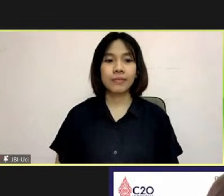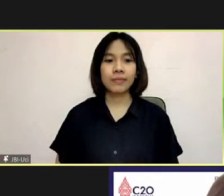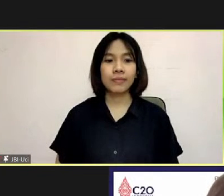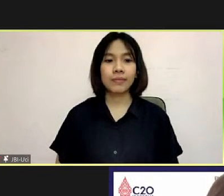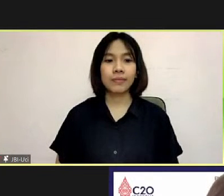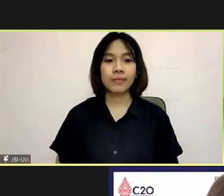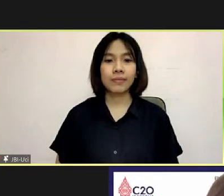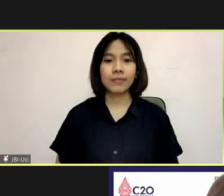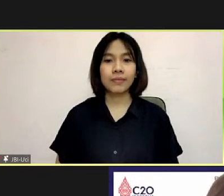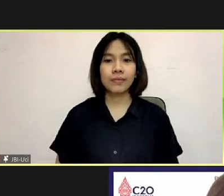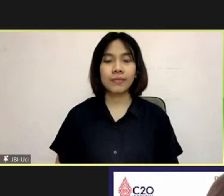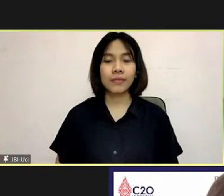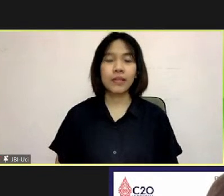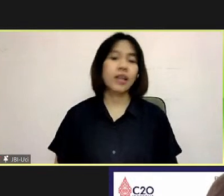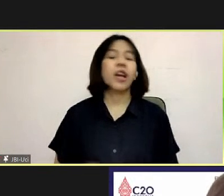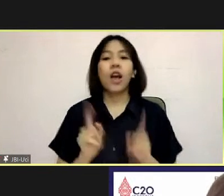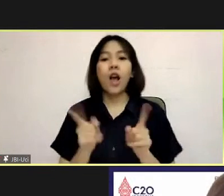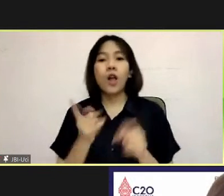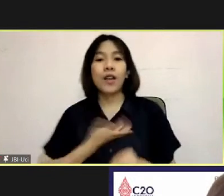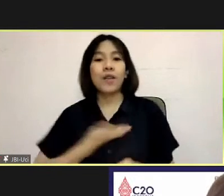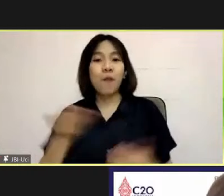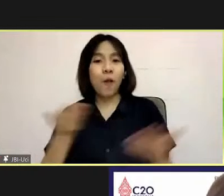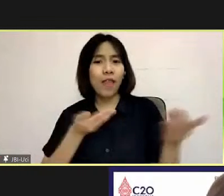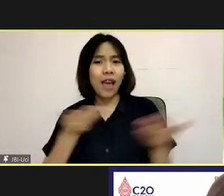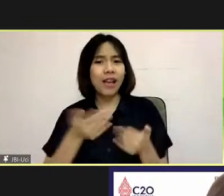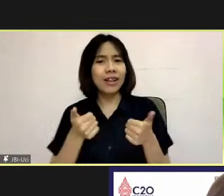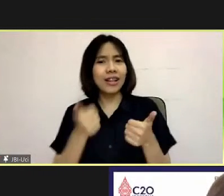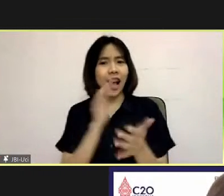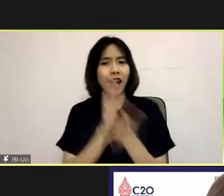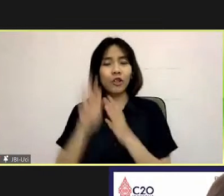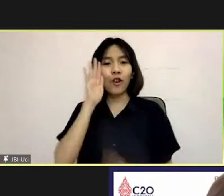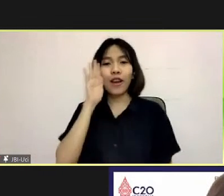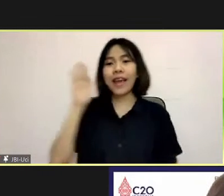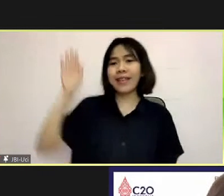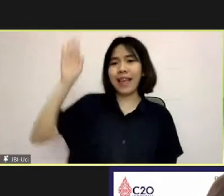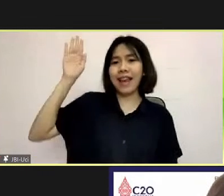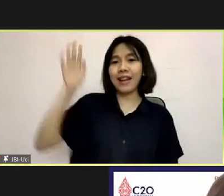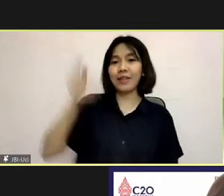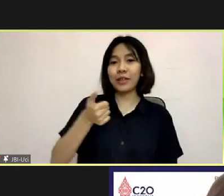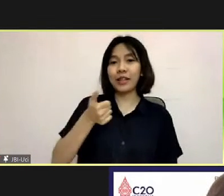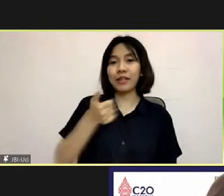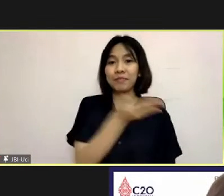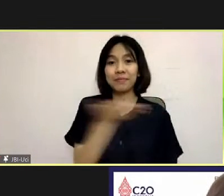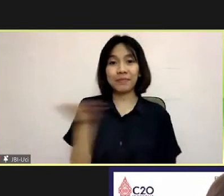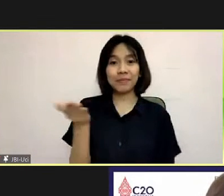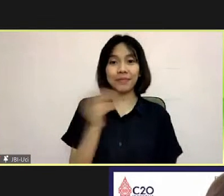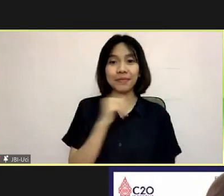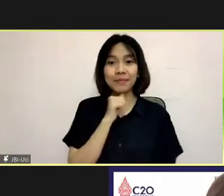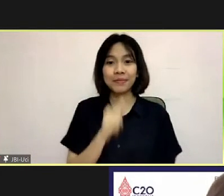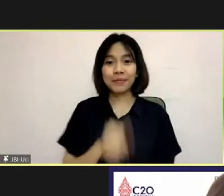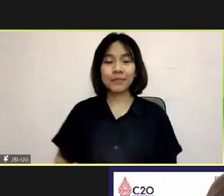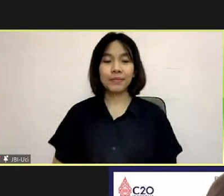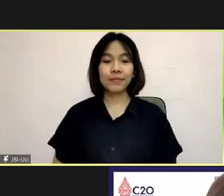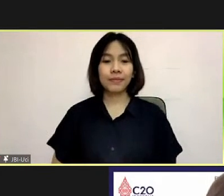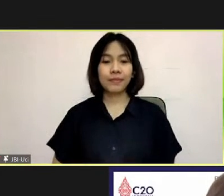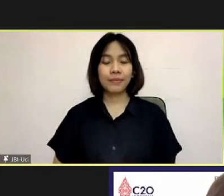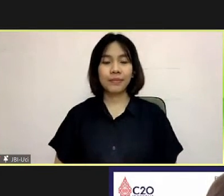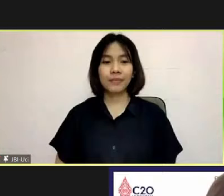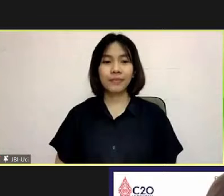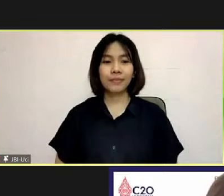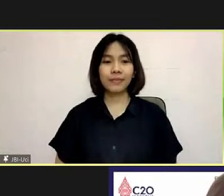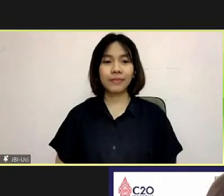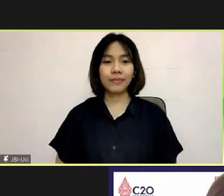resource persons. Maybe for the first one who would like to ask a question, if you would like to ask a question, you can